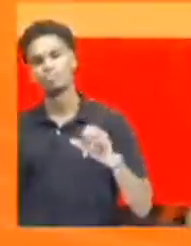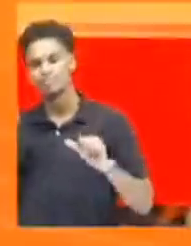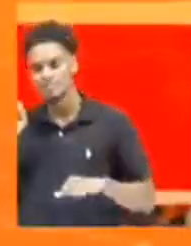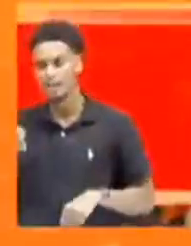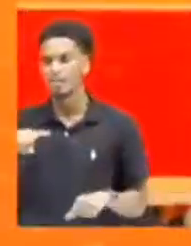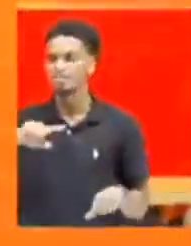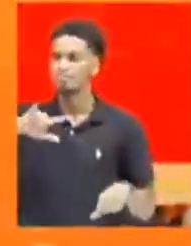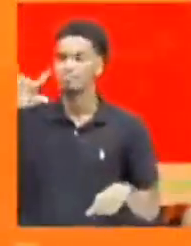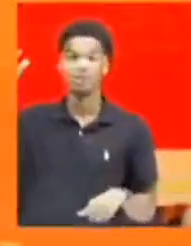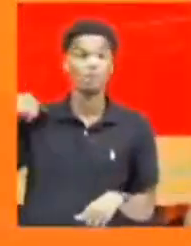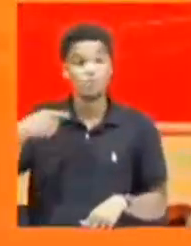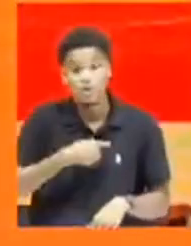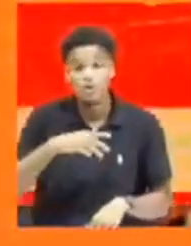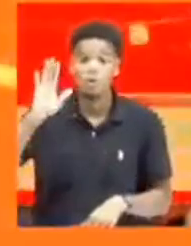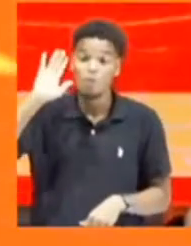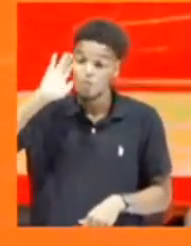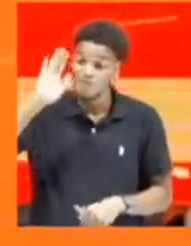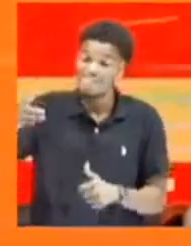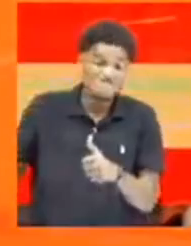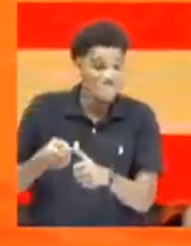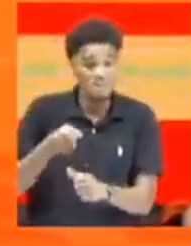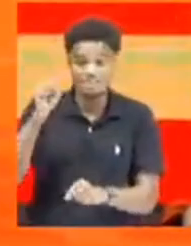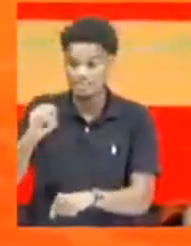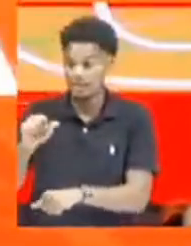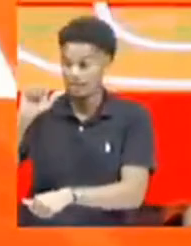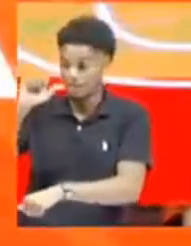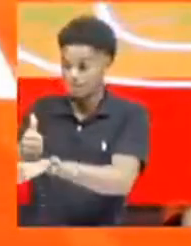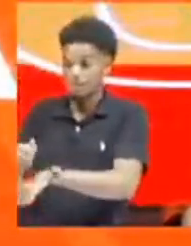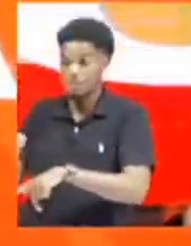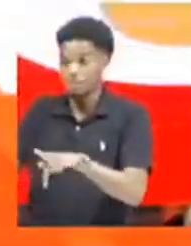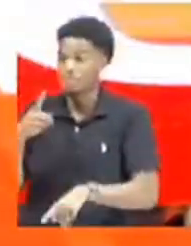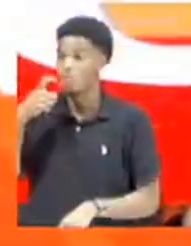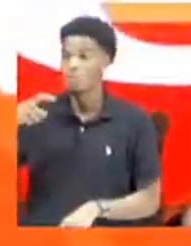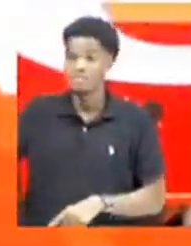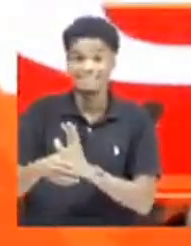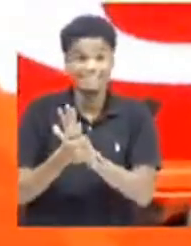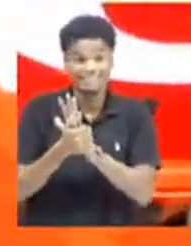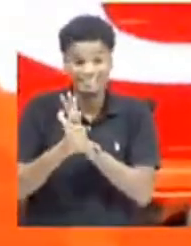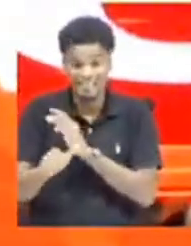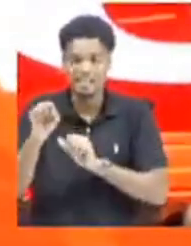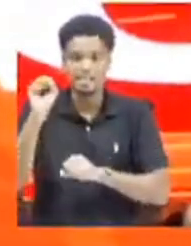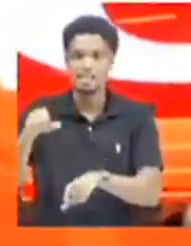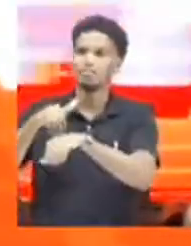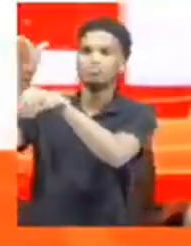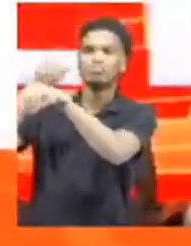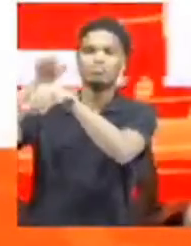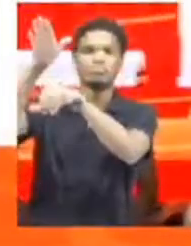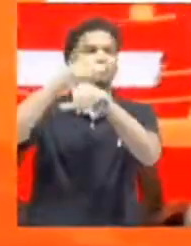yard and not just a farm work yard, because we're sending you out there to the world.